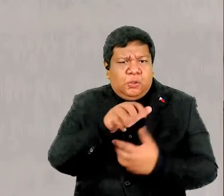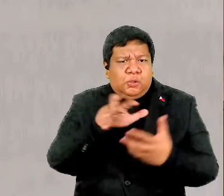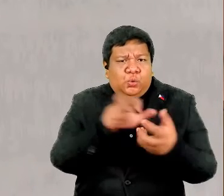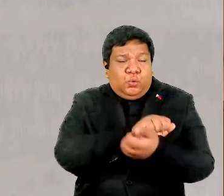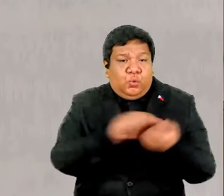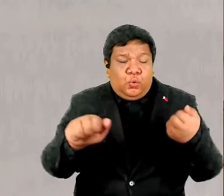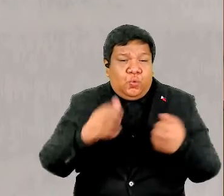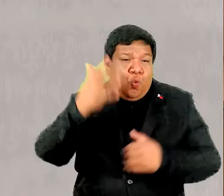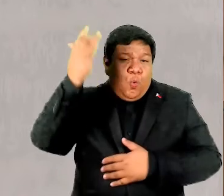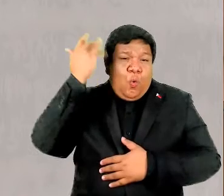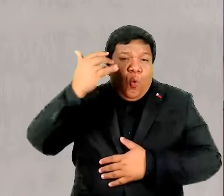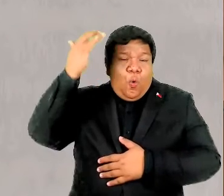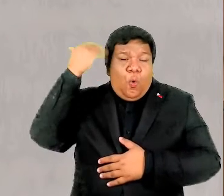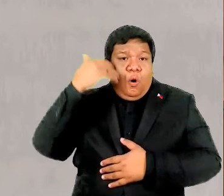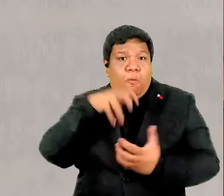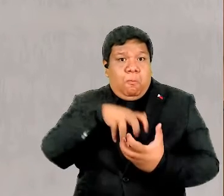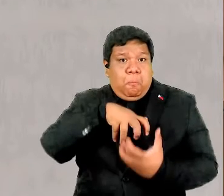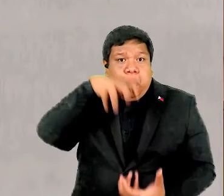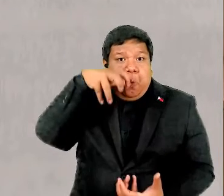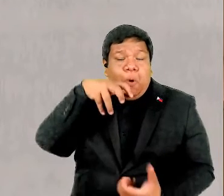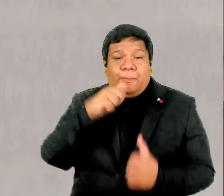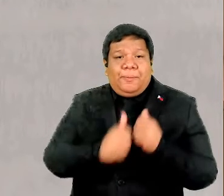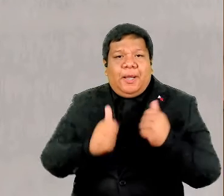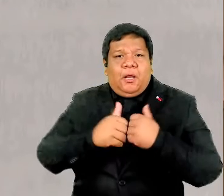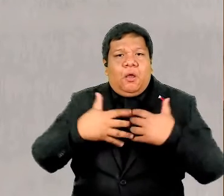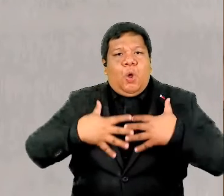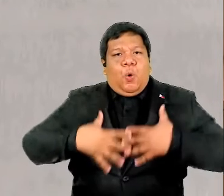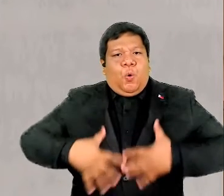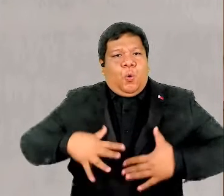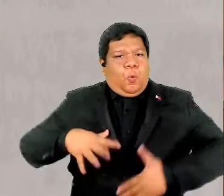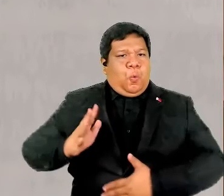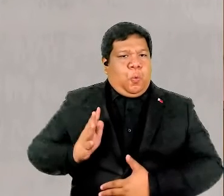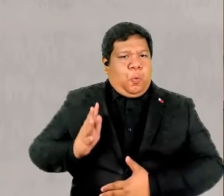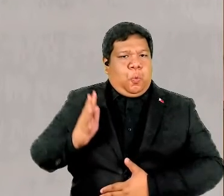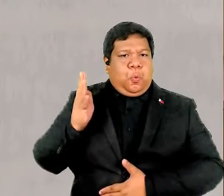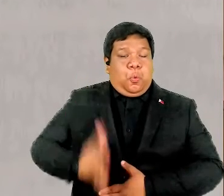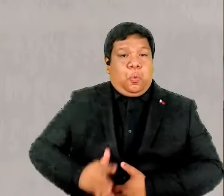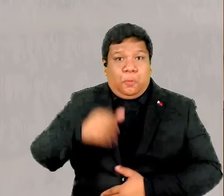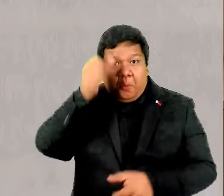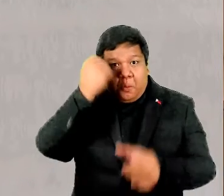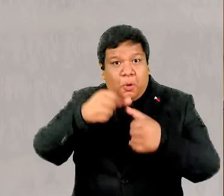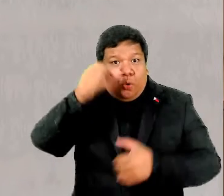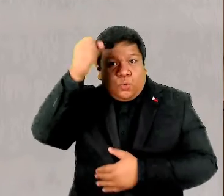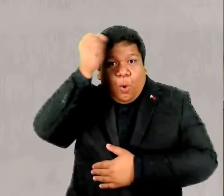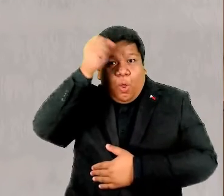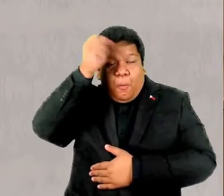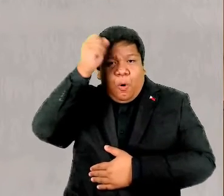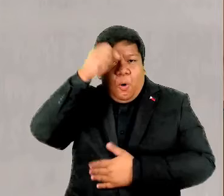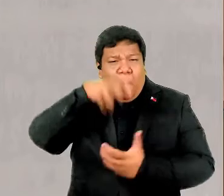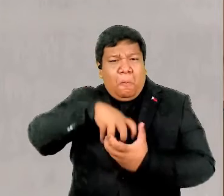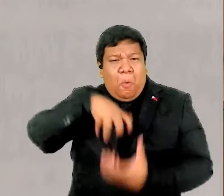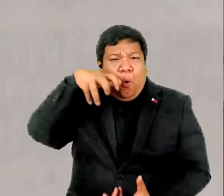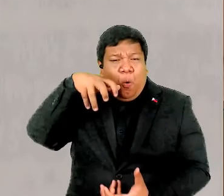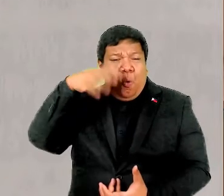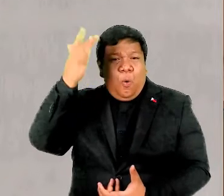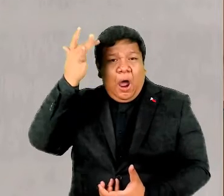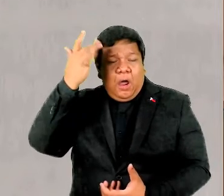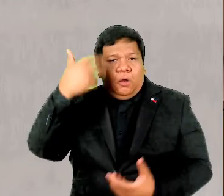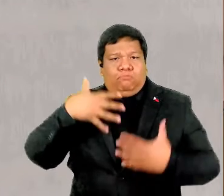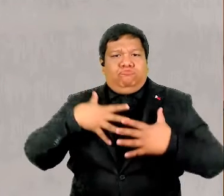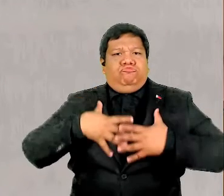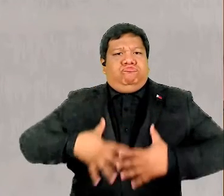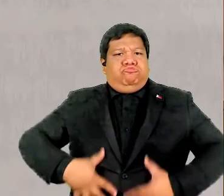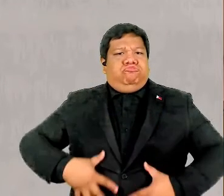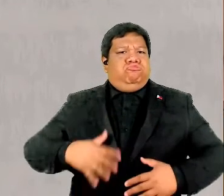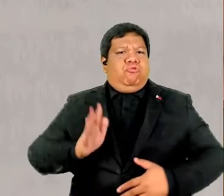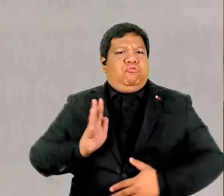in the ancient world, wealth was expressed by fine clothing. Remember Solomon in his riches? His riches were described through